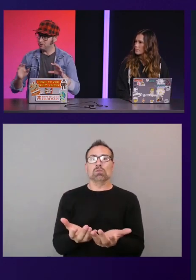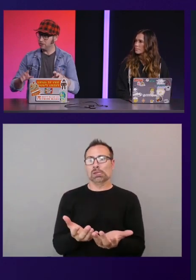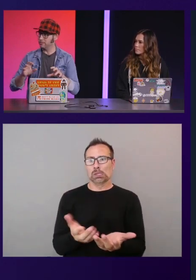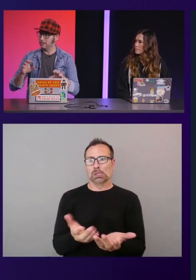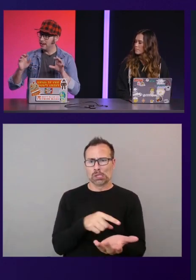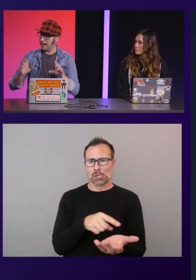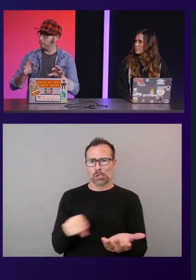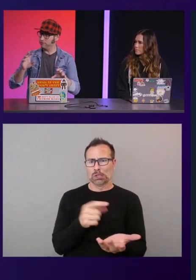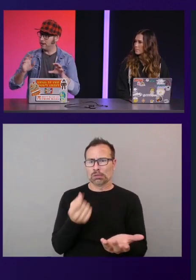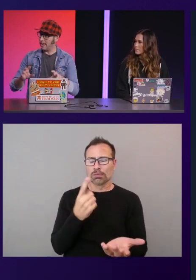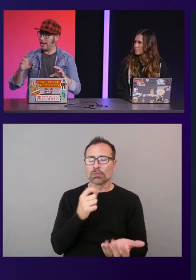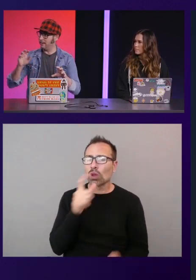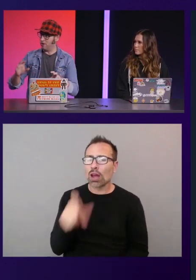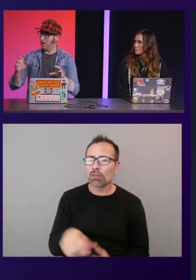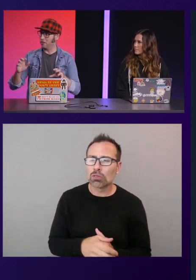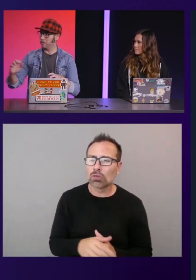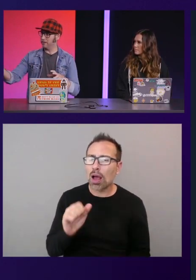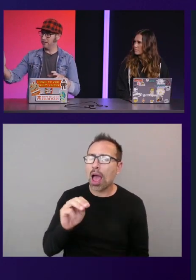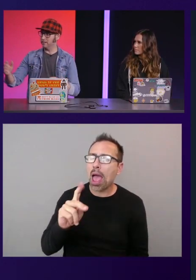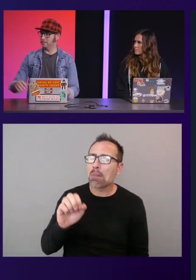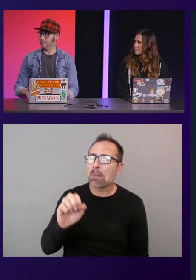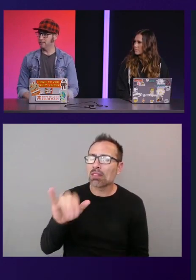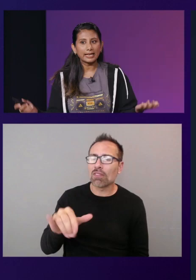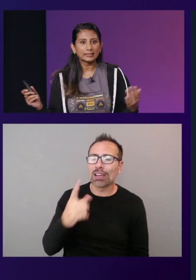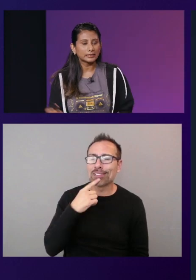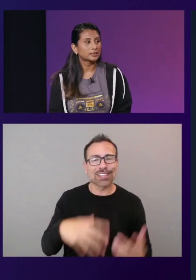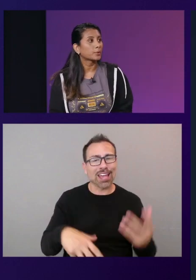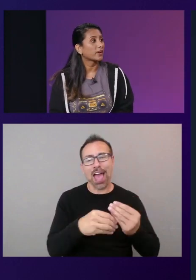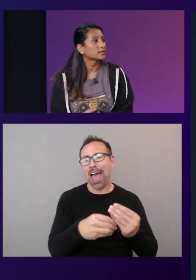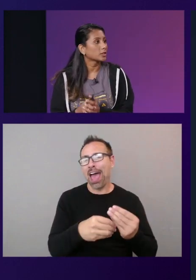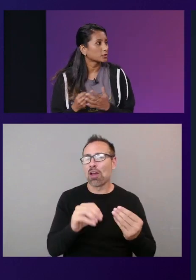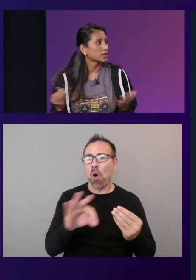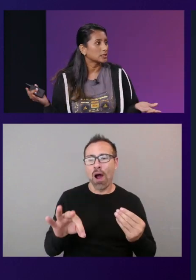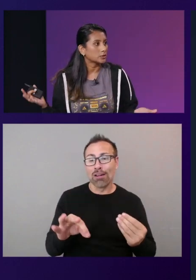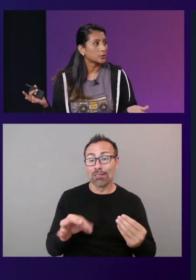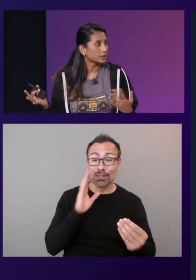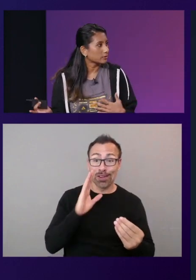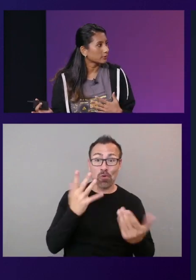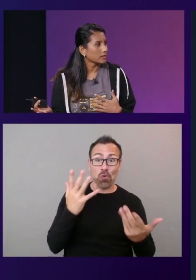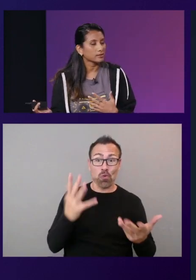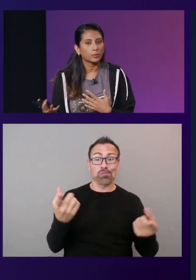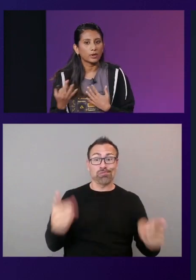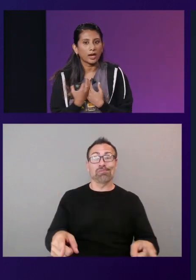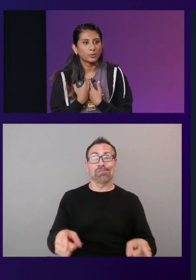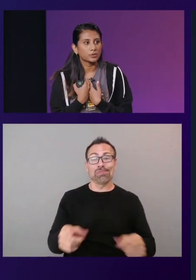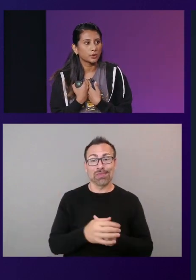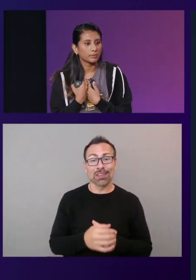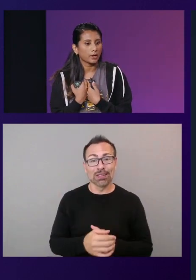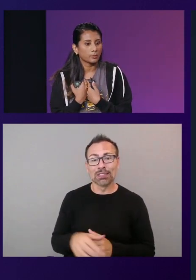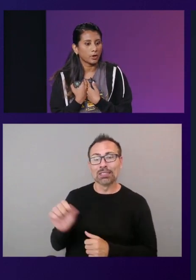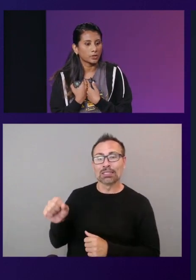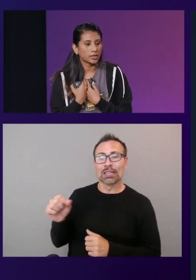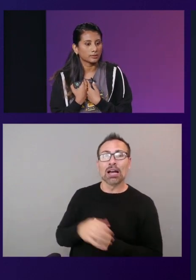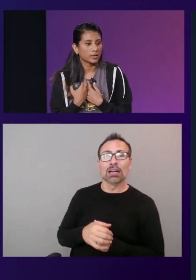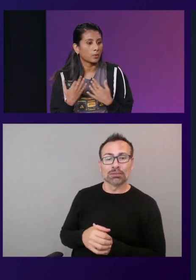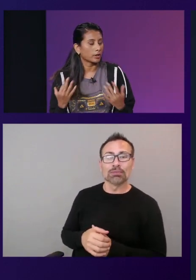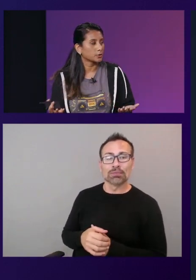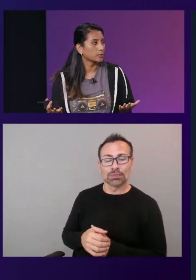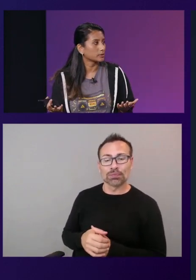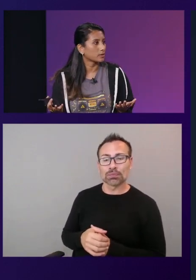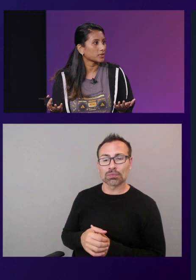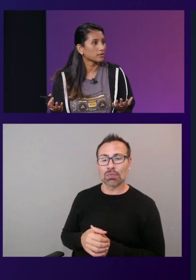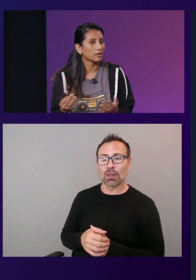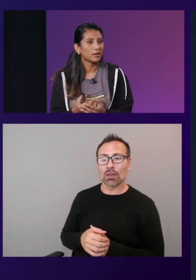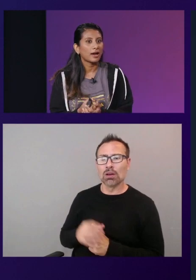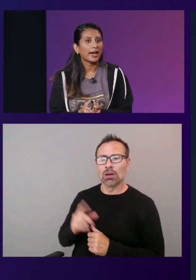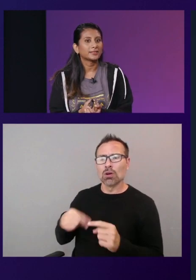Amplify. You can just Amplify, add, auth, and exactly. It provides such an easy to use interface. Like when I was doing my own project and I wanted to